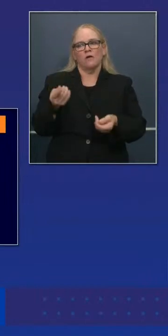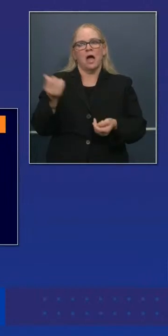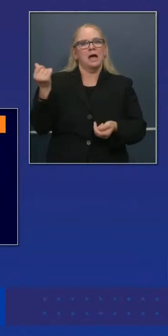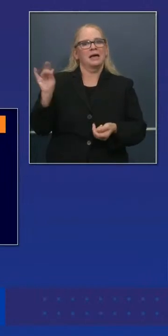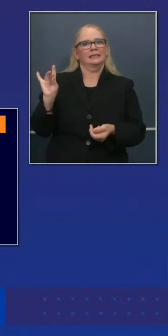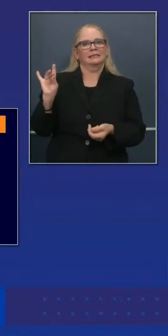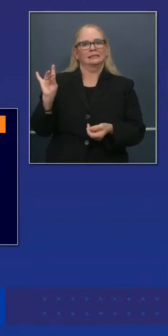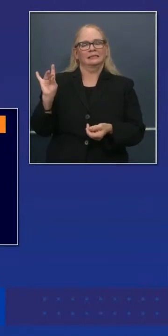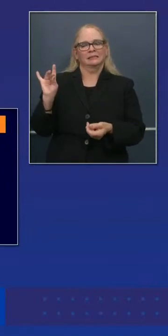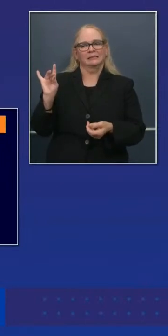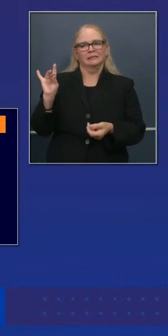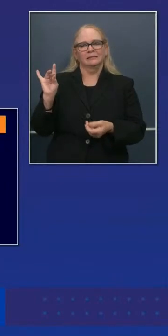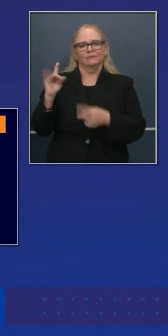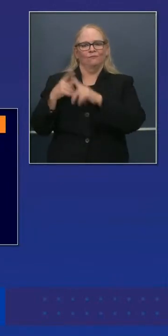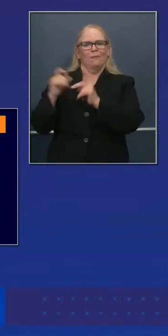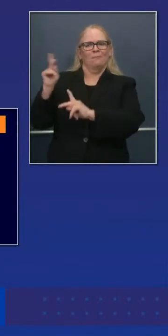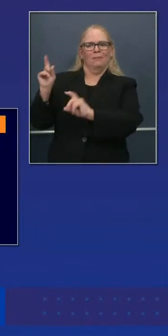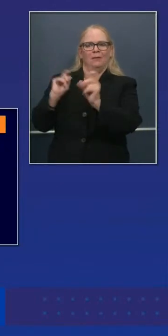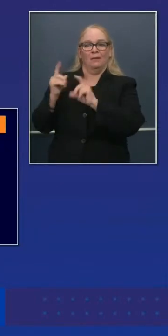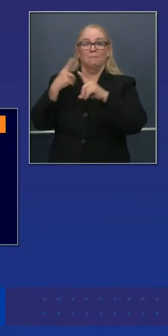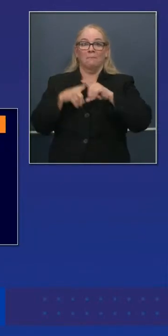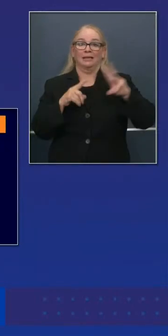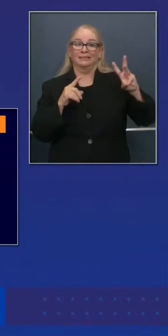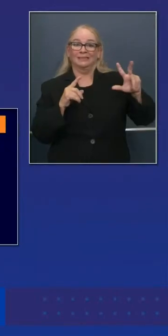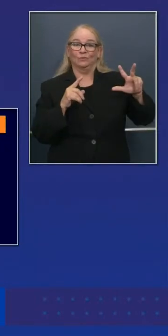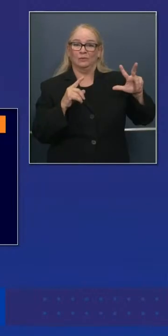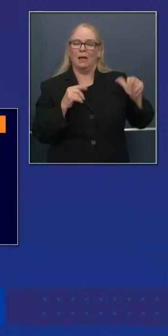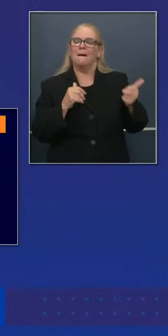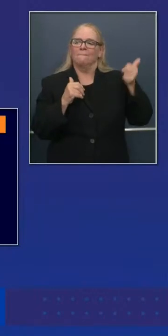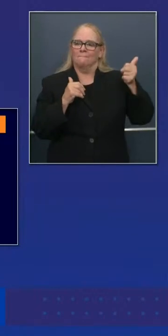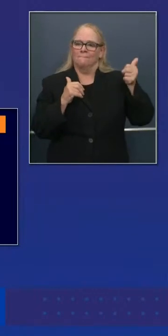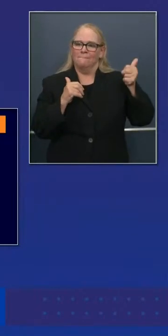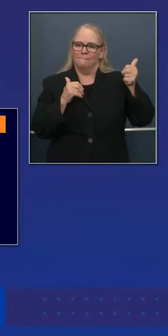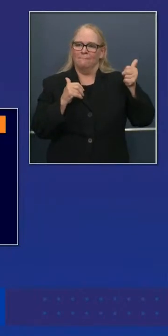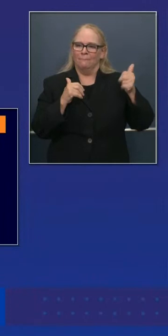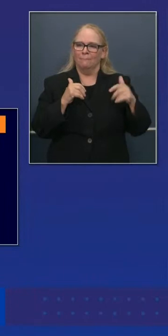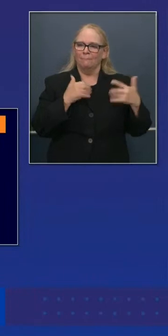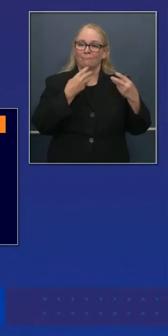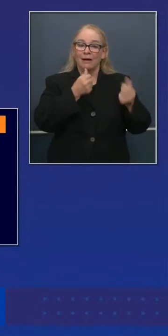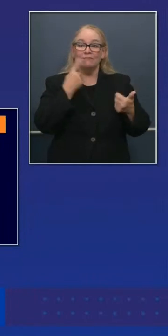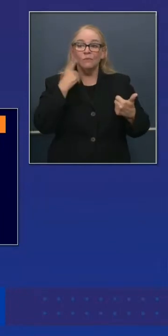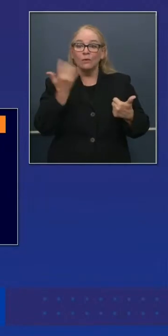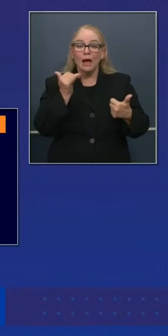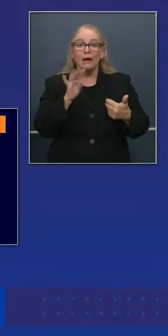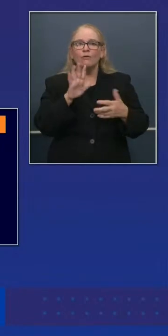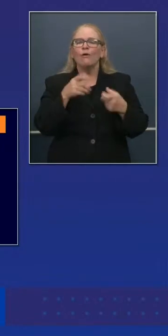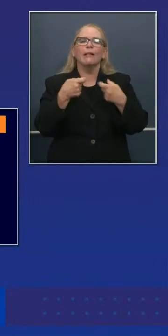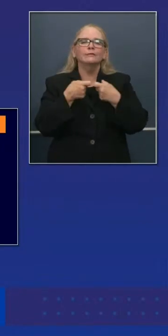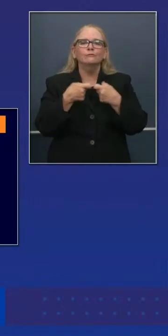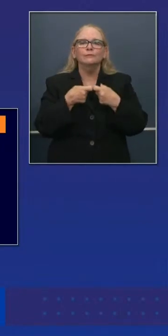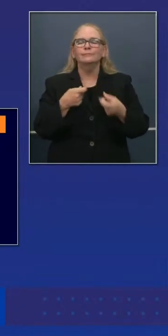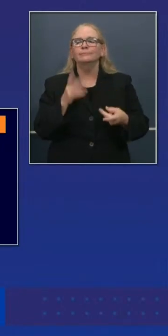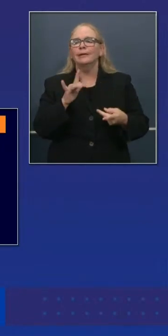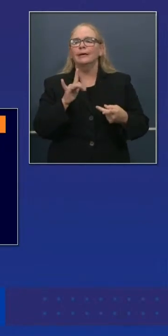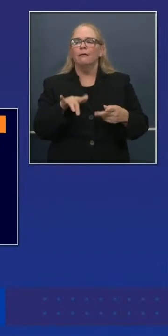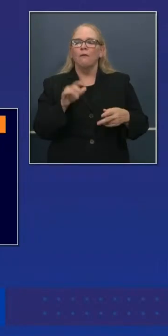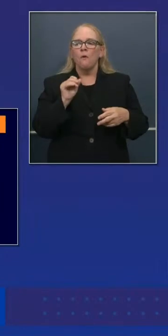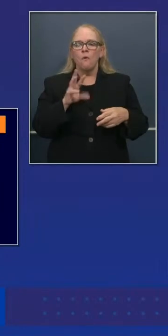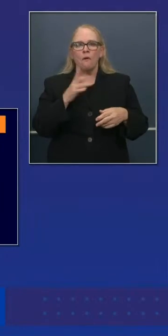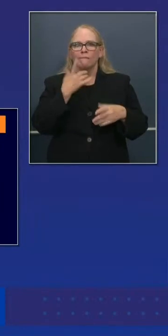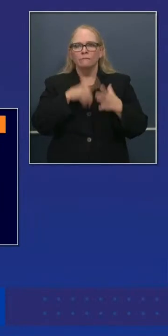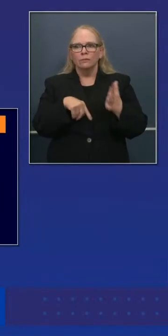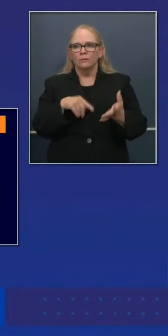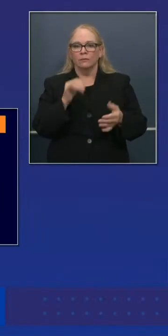addition to the $63 million, go to help pay utilities, go to help pay for move-in costs if someone needs to move